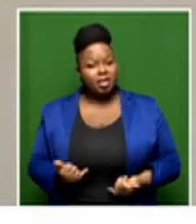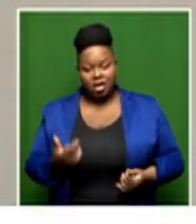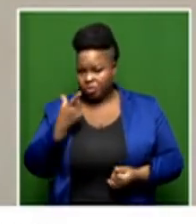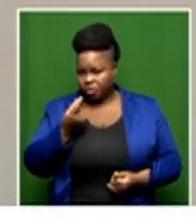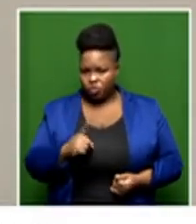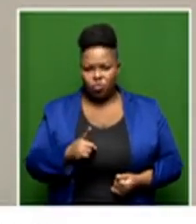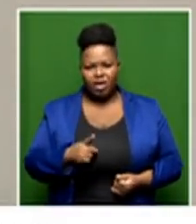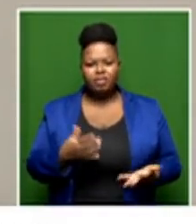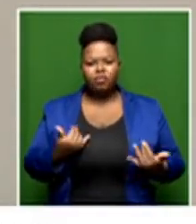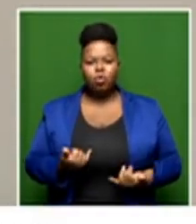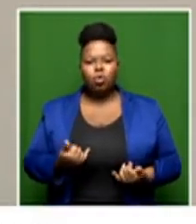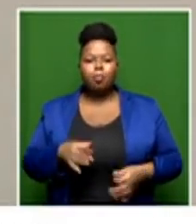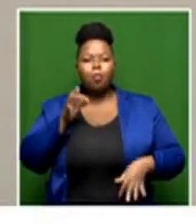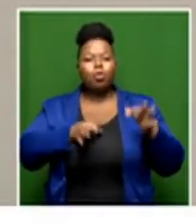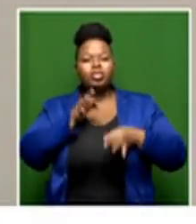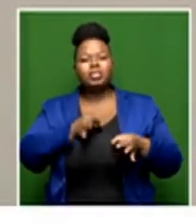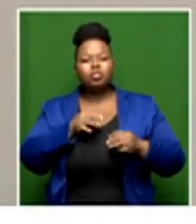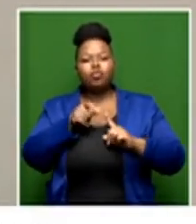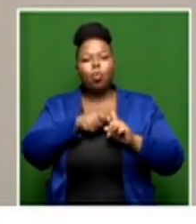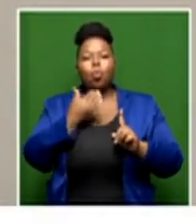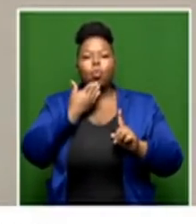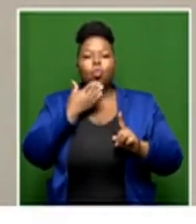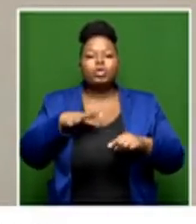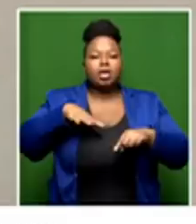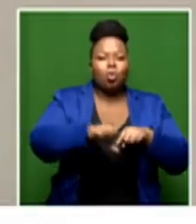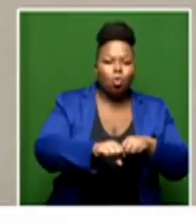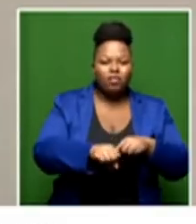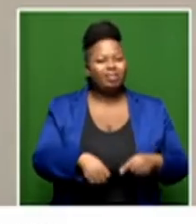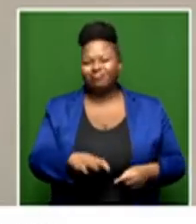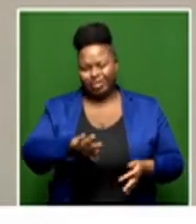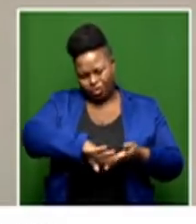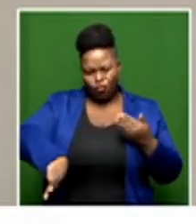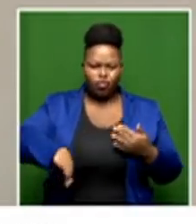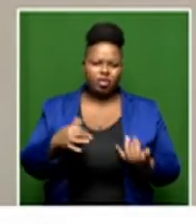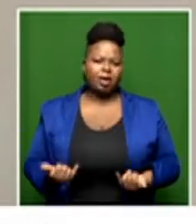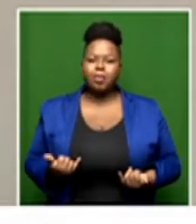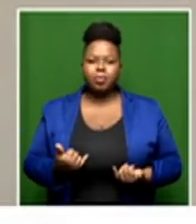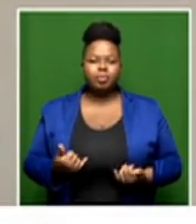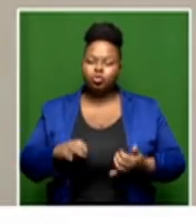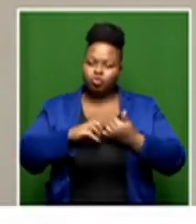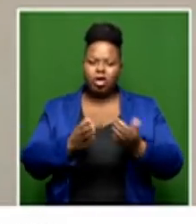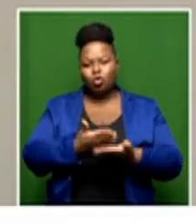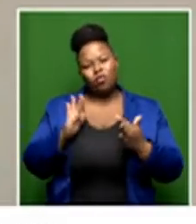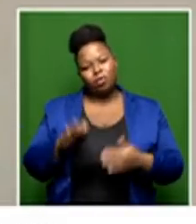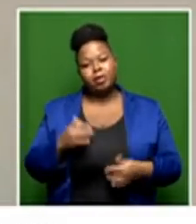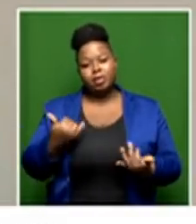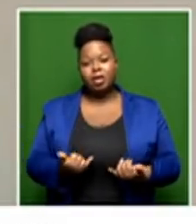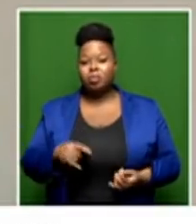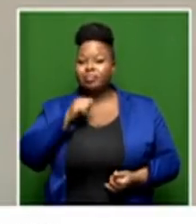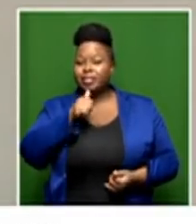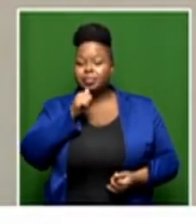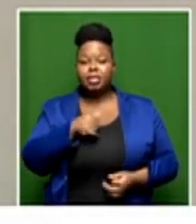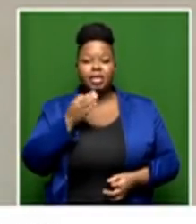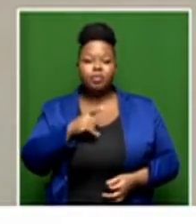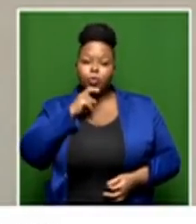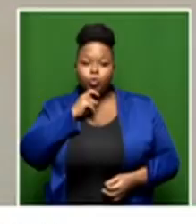independent of succession politics in the ANC. And even if they are wanting to use the platform of succession